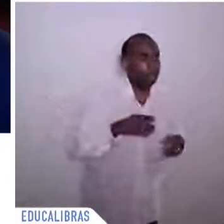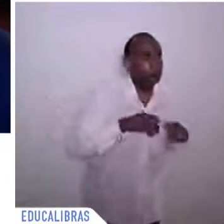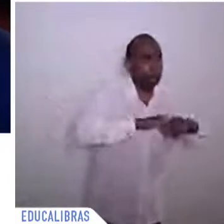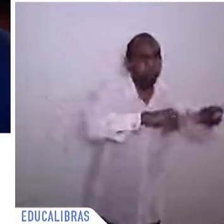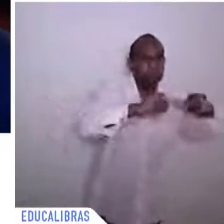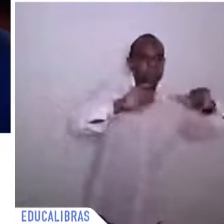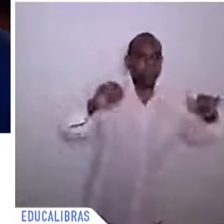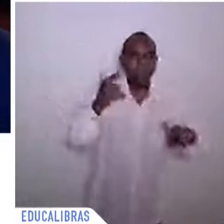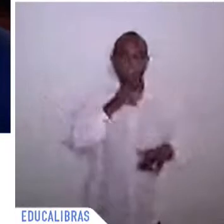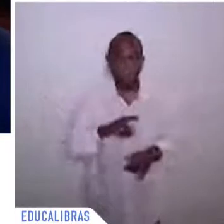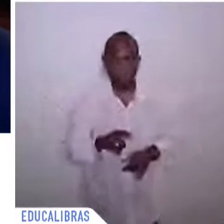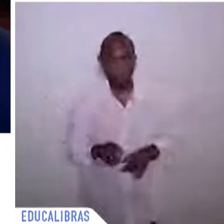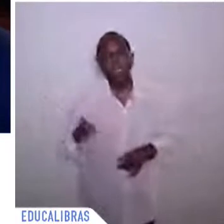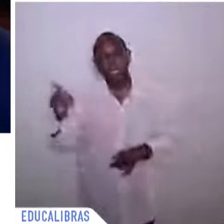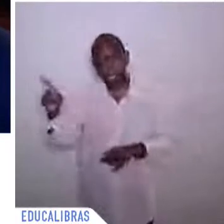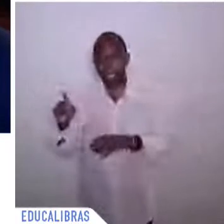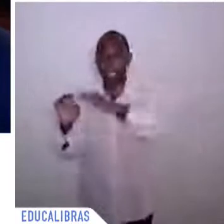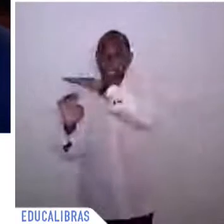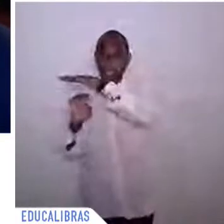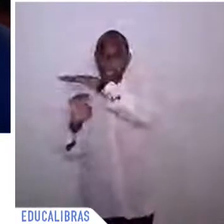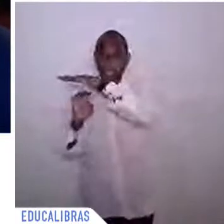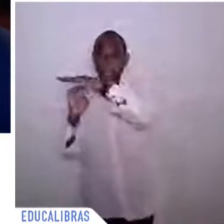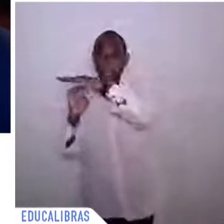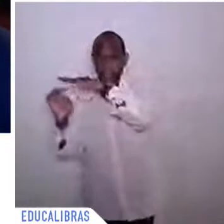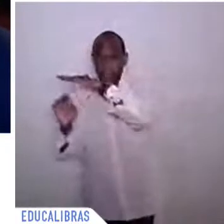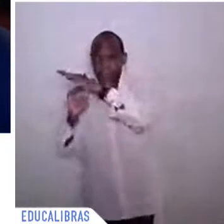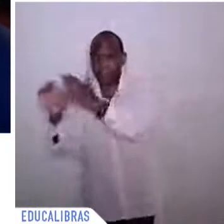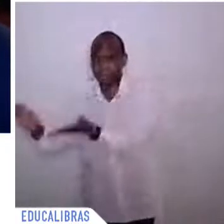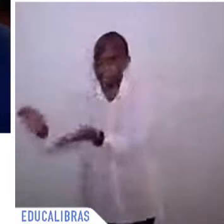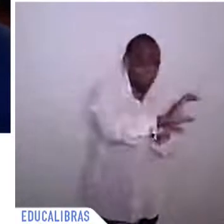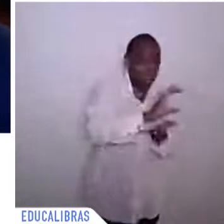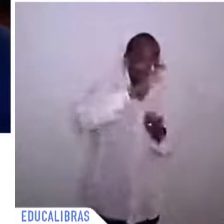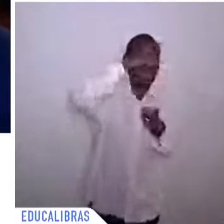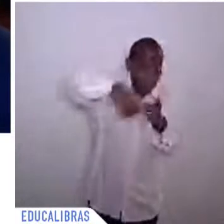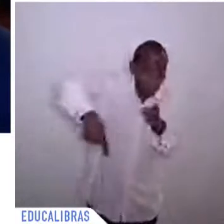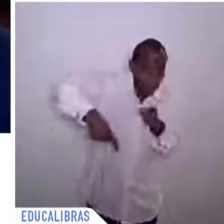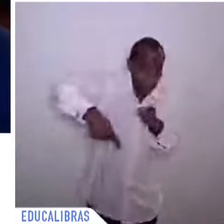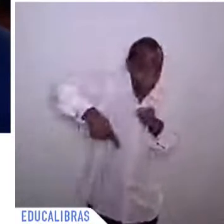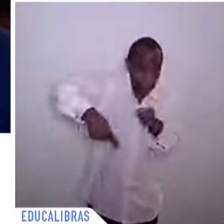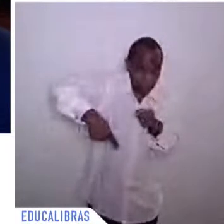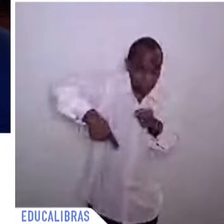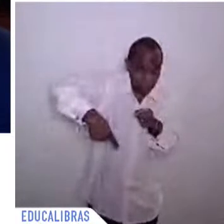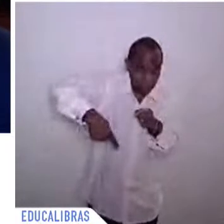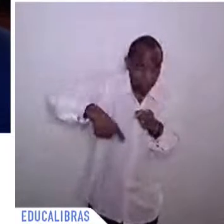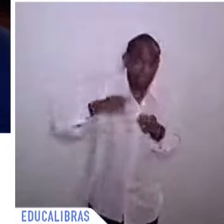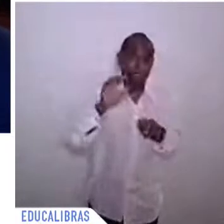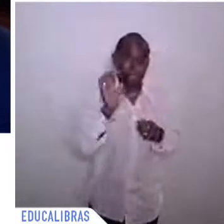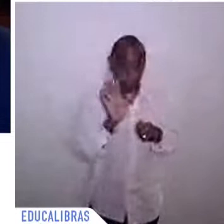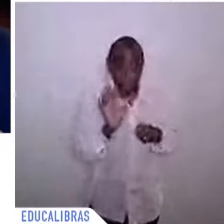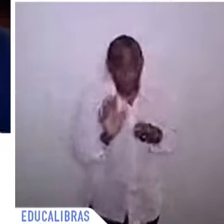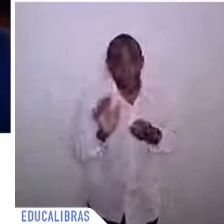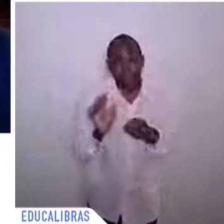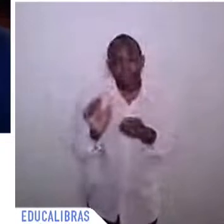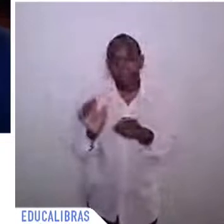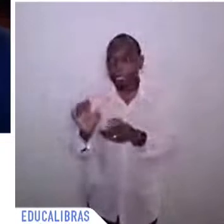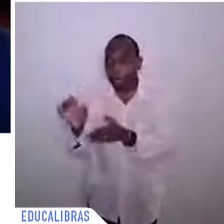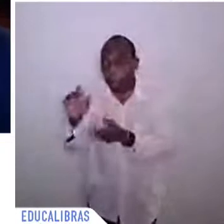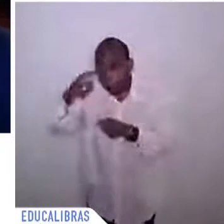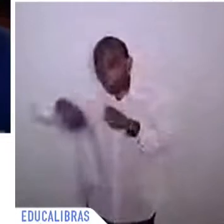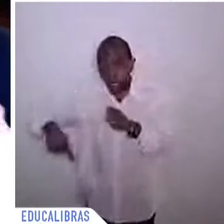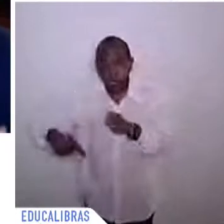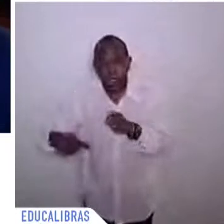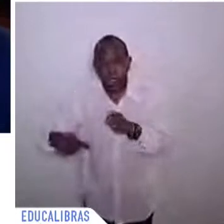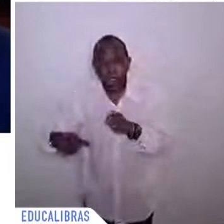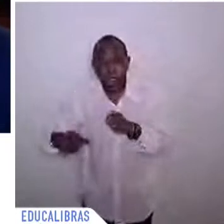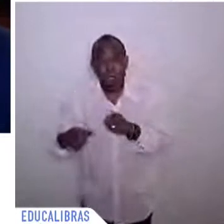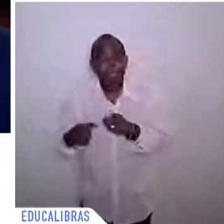company owners, and this is a direct effect. If you prohibit this, on one side you prohibit